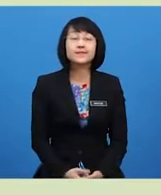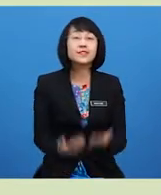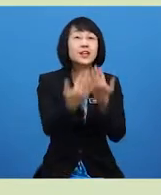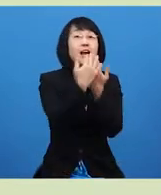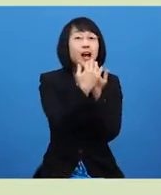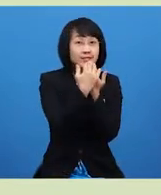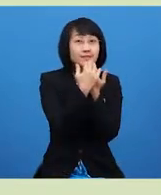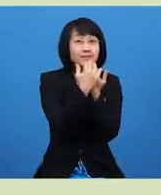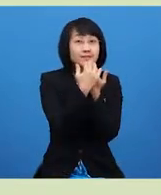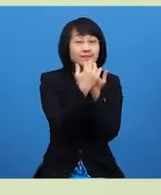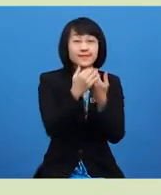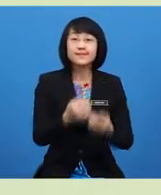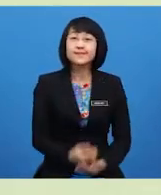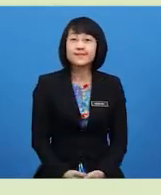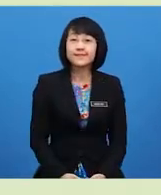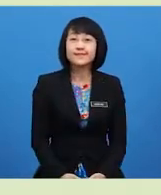sandwich,